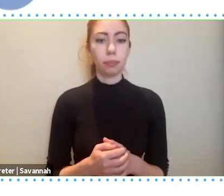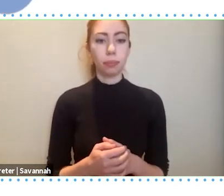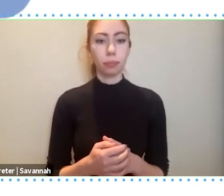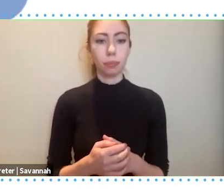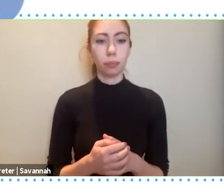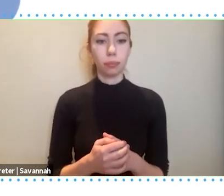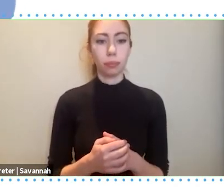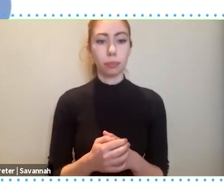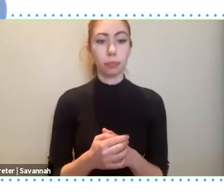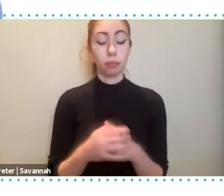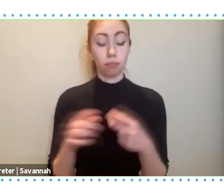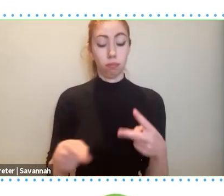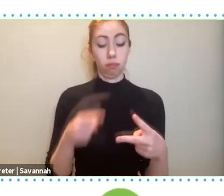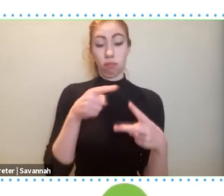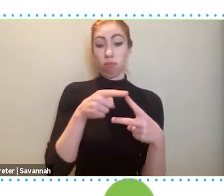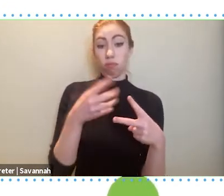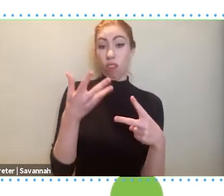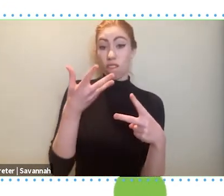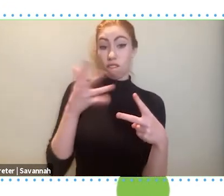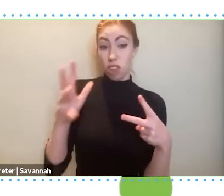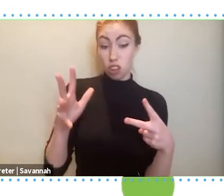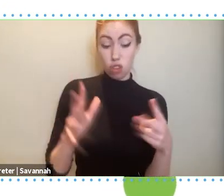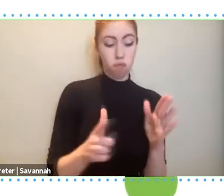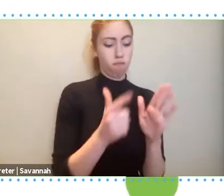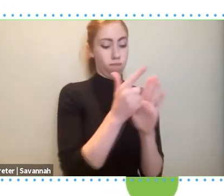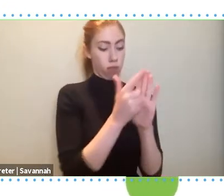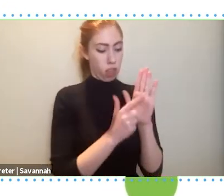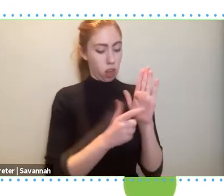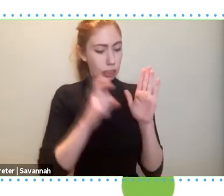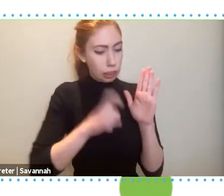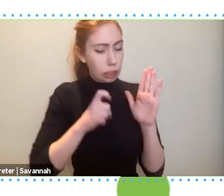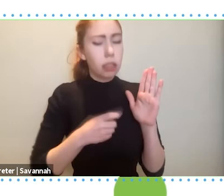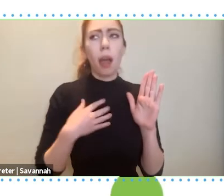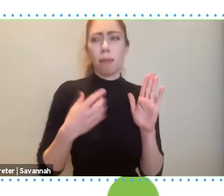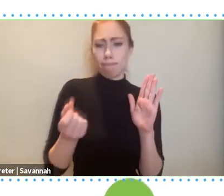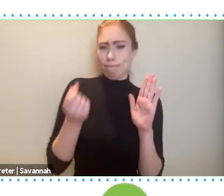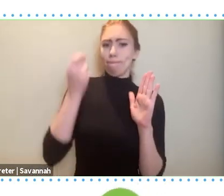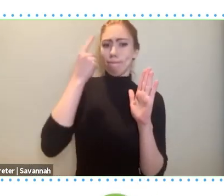number one, understanding what those legal requirements are, there's very limited